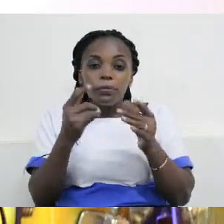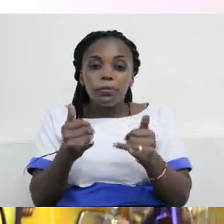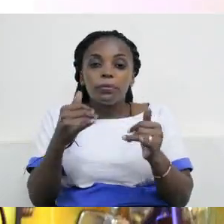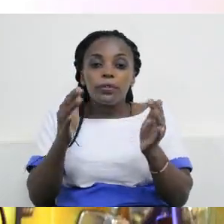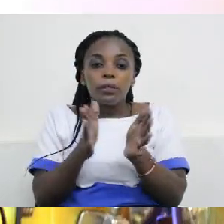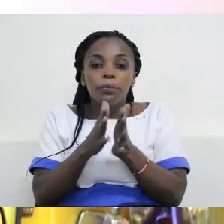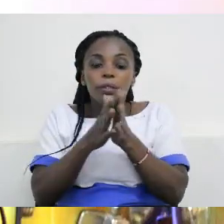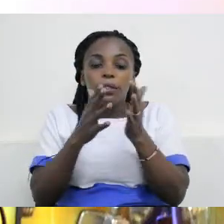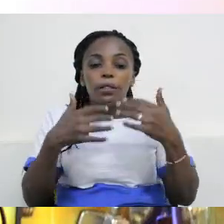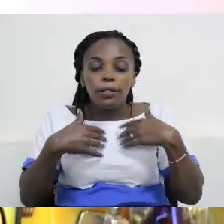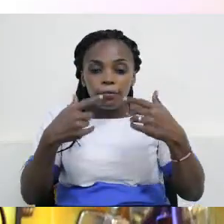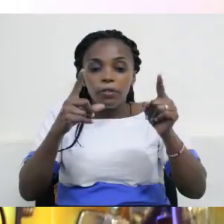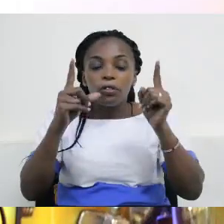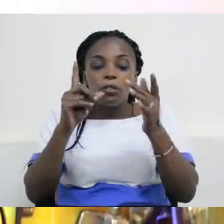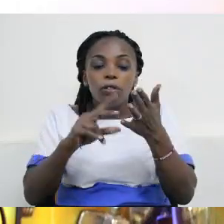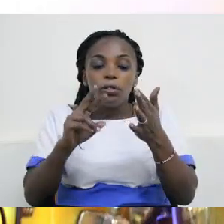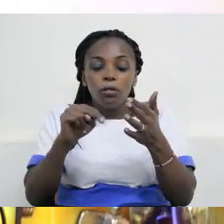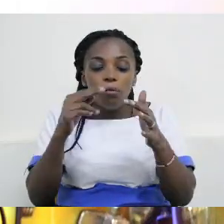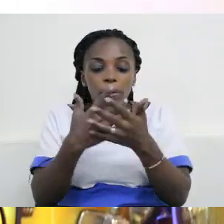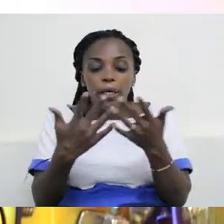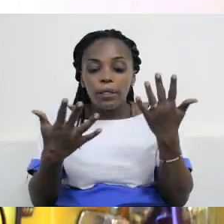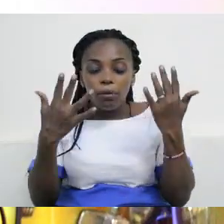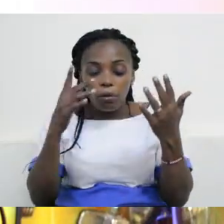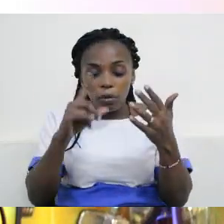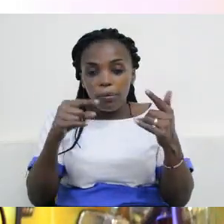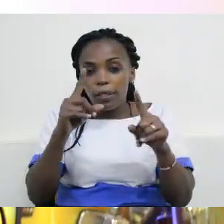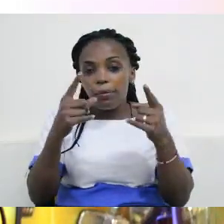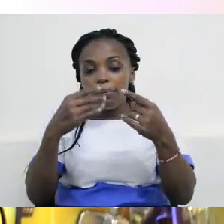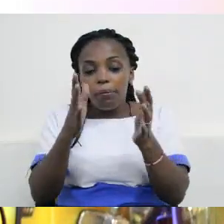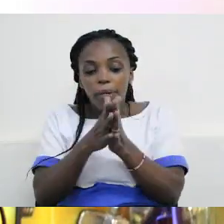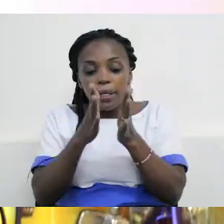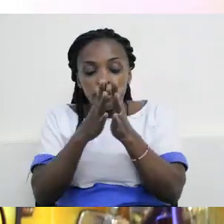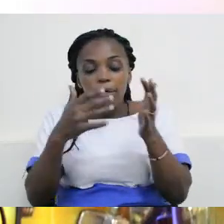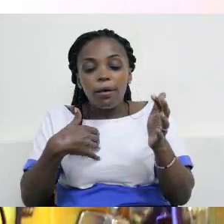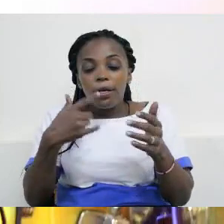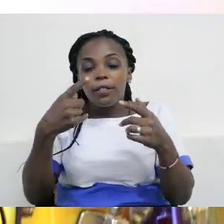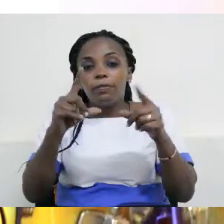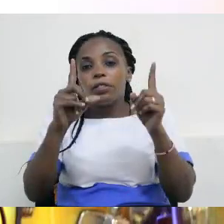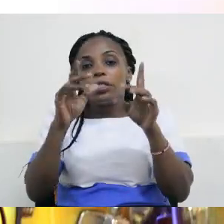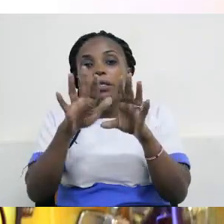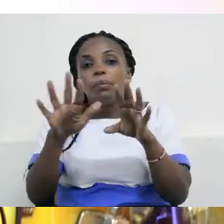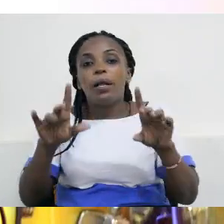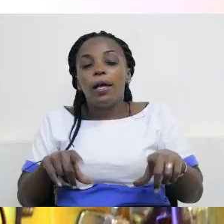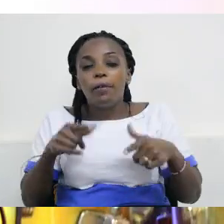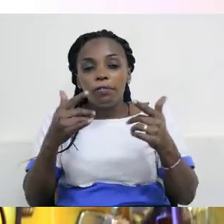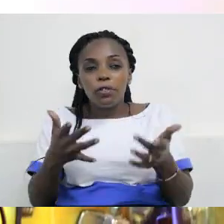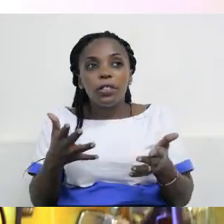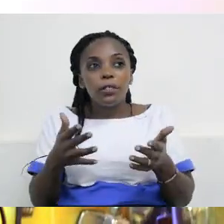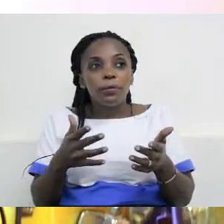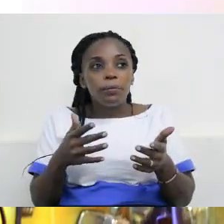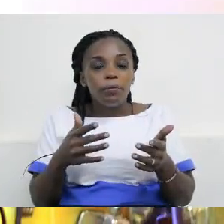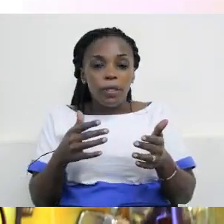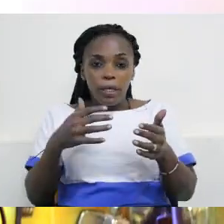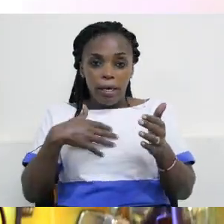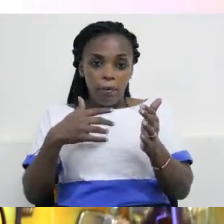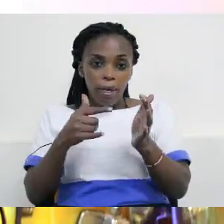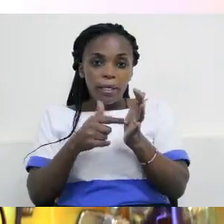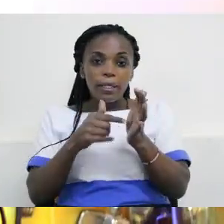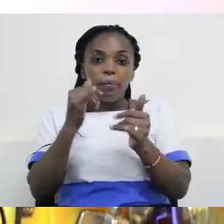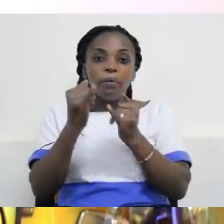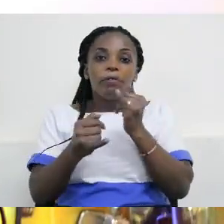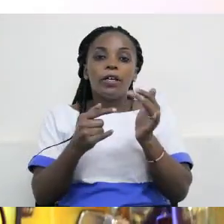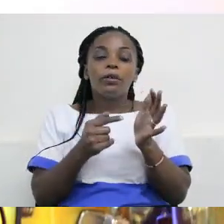has the victory. No matter what, praise. Let praise have the victory in your life today. Our third example, and this is our